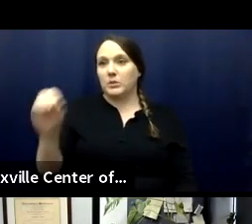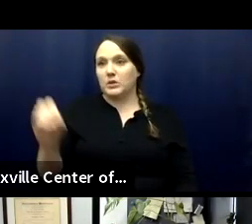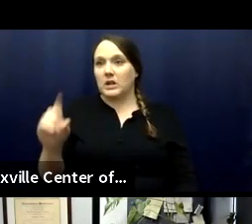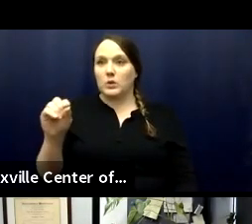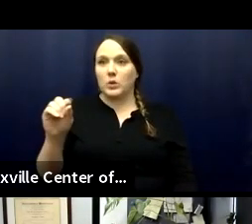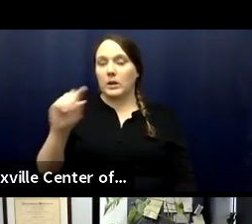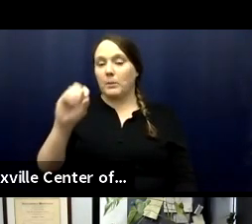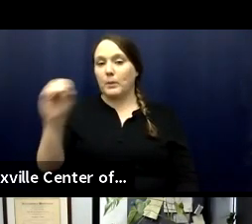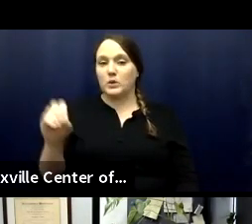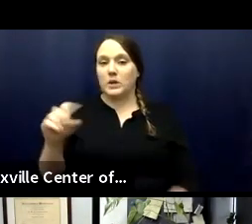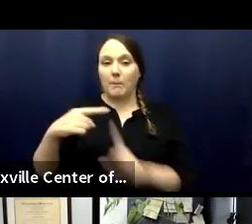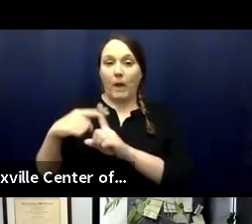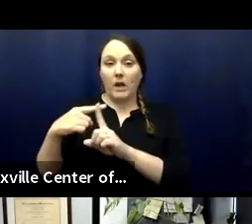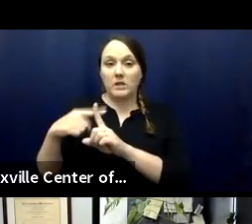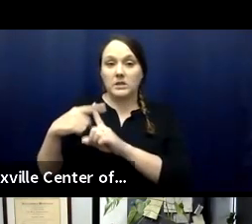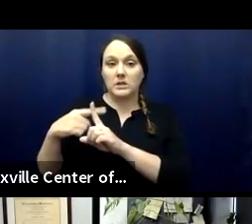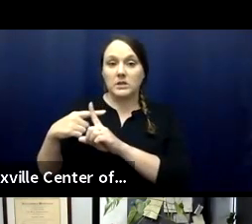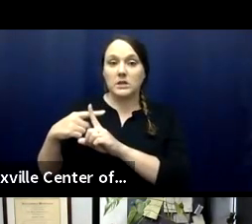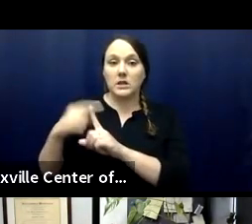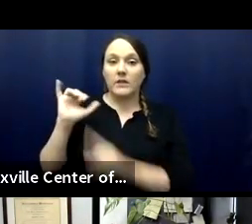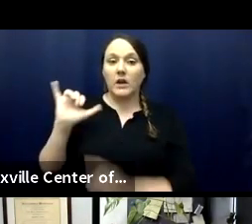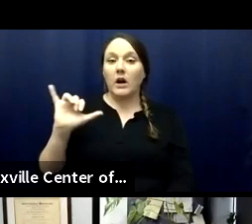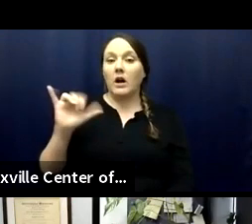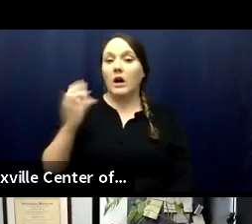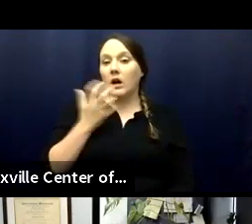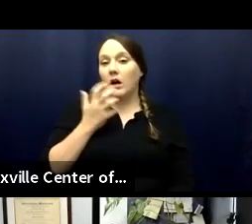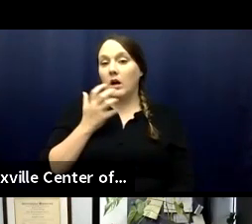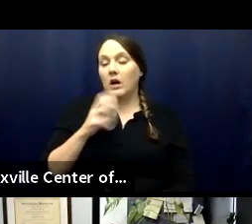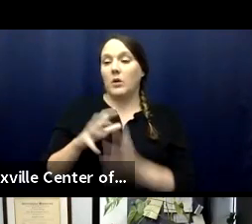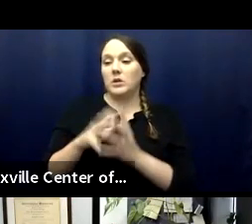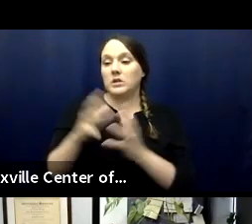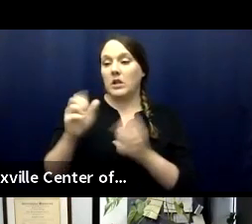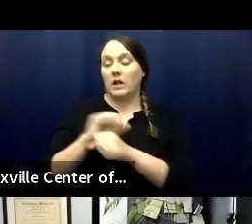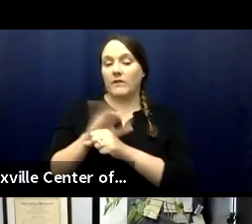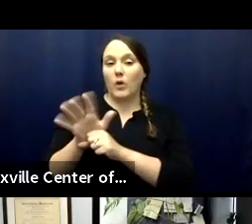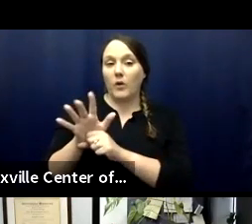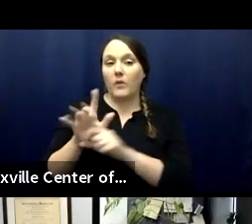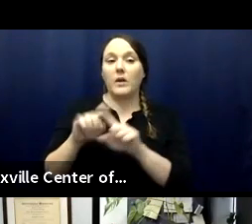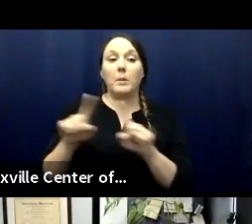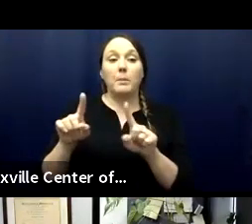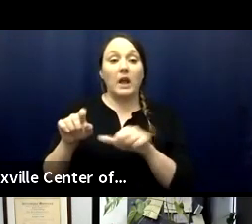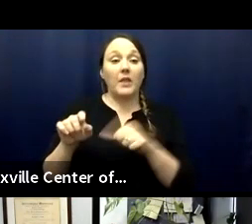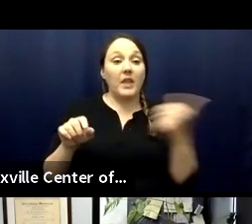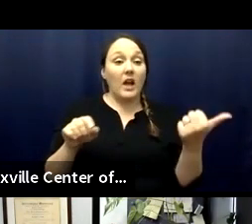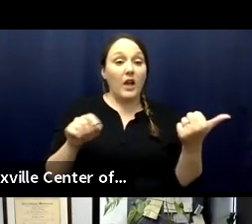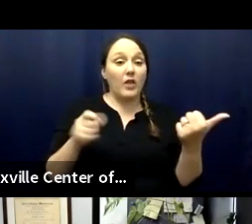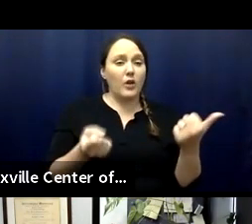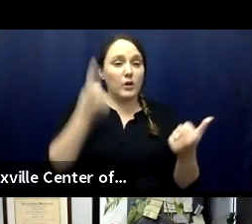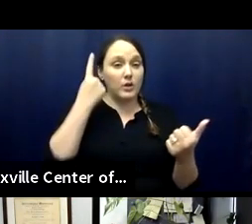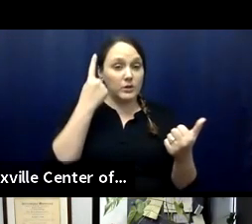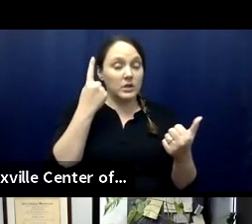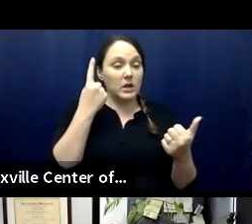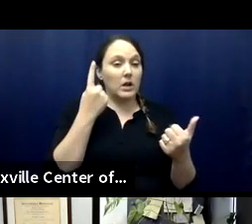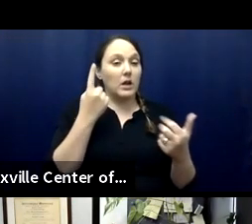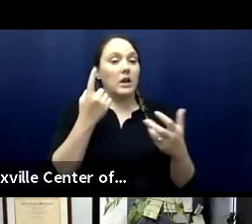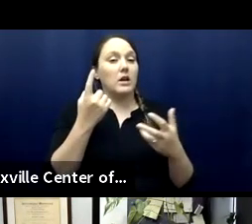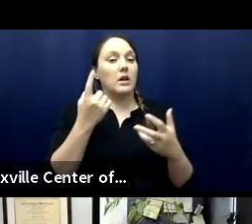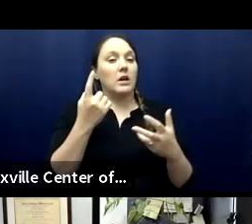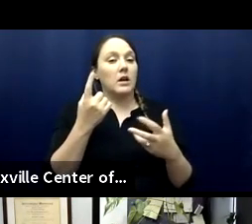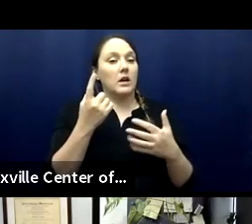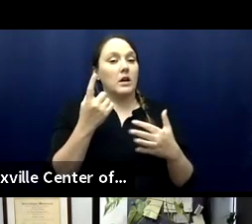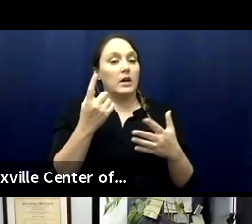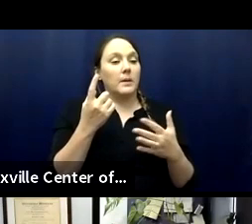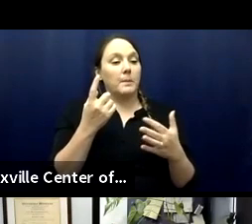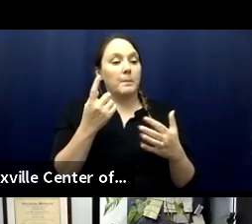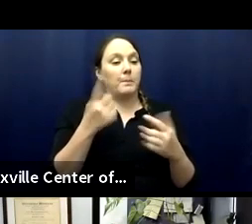20% positive. It's just, oh my goodness, there's a lot of COVID out there. But the other interpretation of that is that